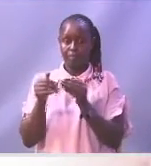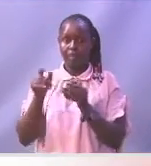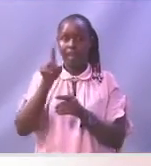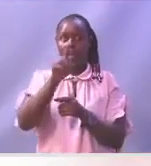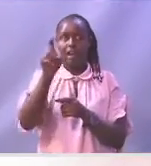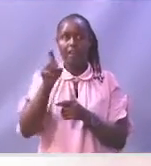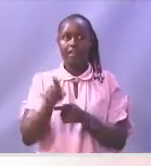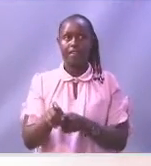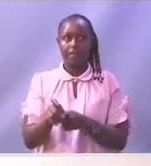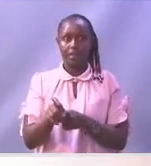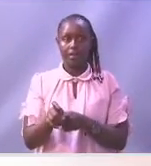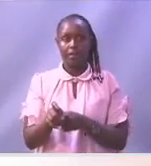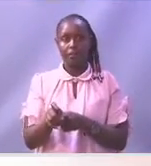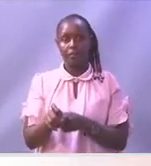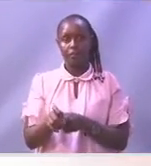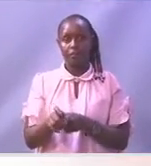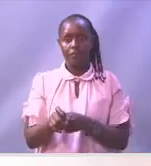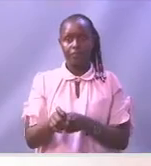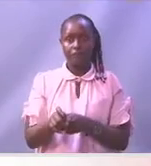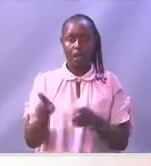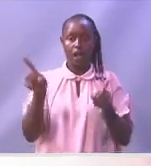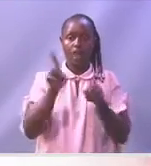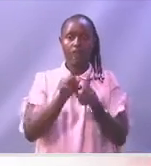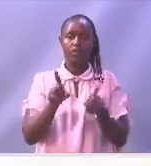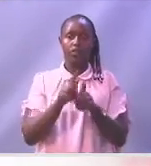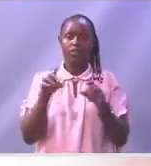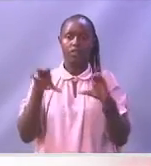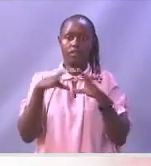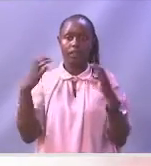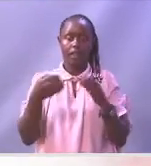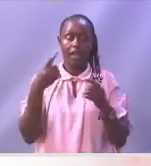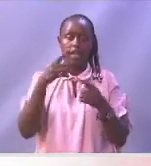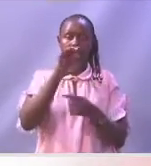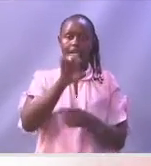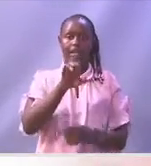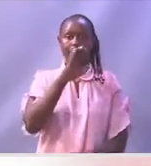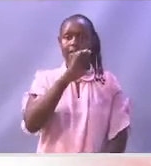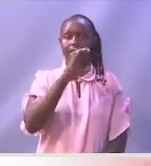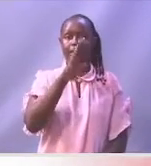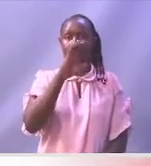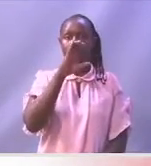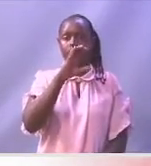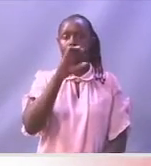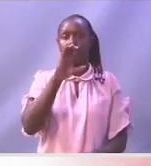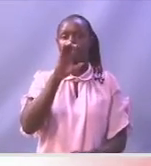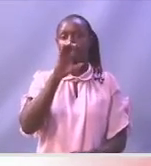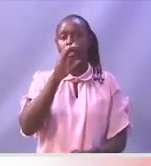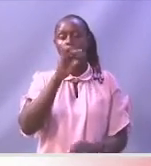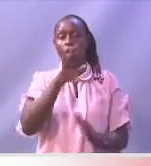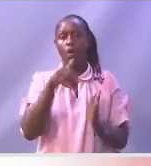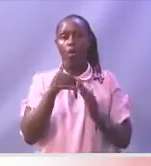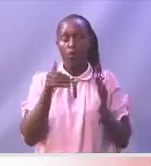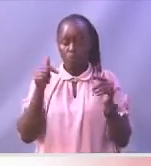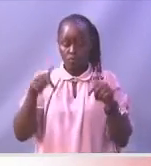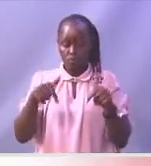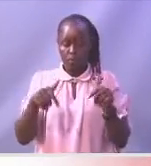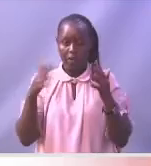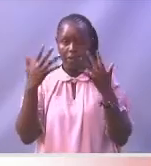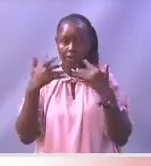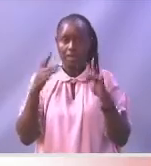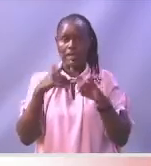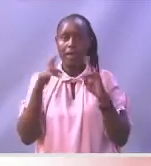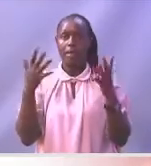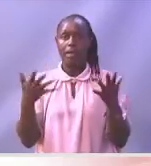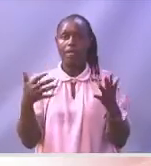mekaribia. Hata hii matarasa ya ECB walikuwa kimaliza leo. Leo ichuma.